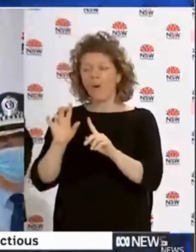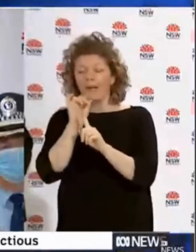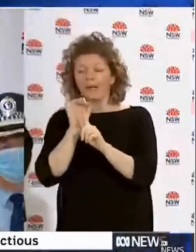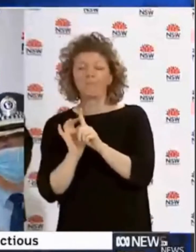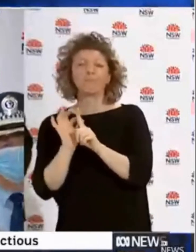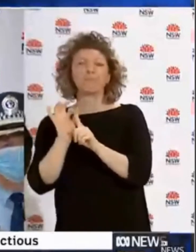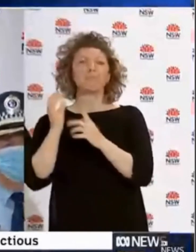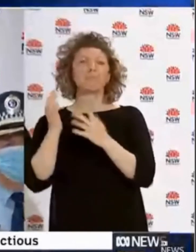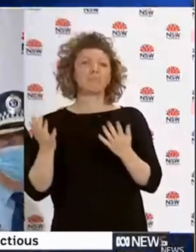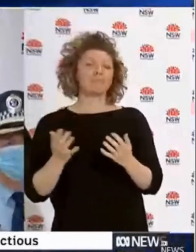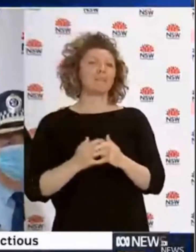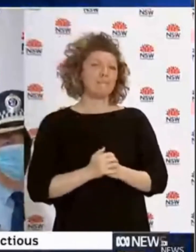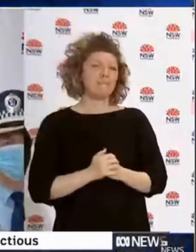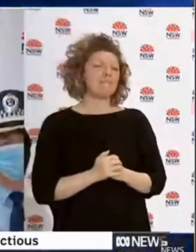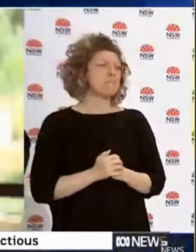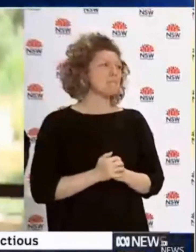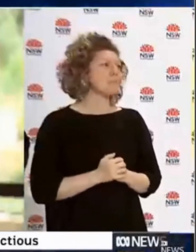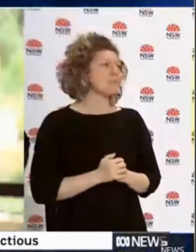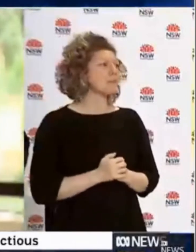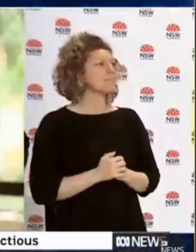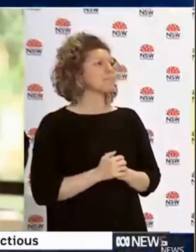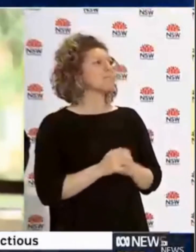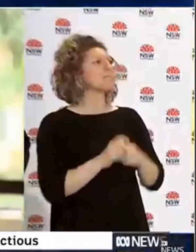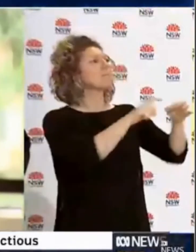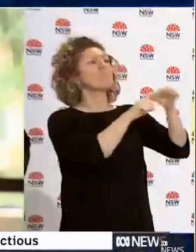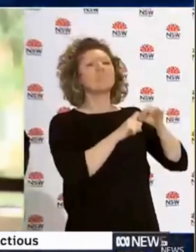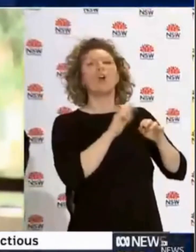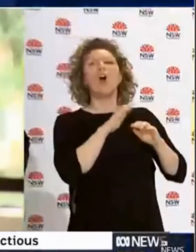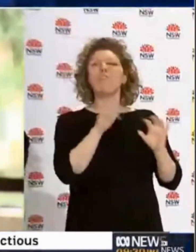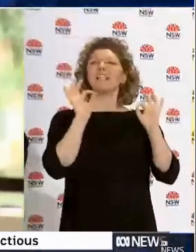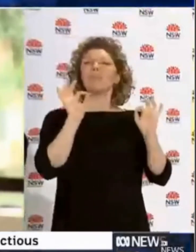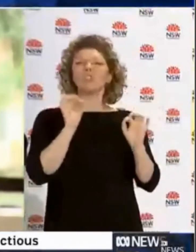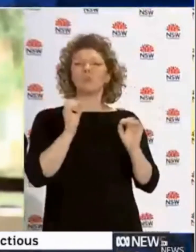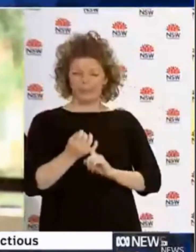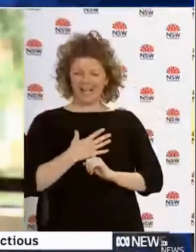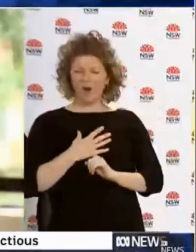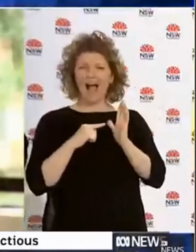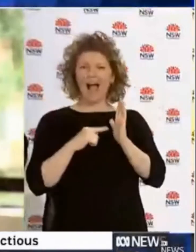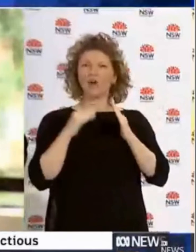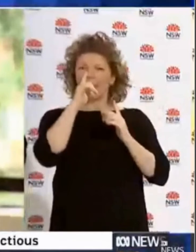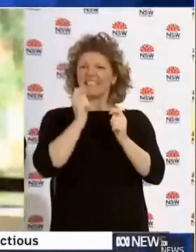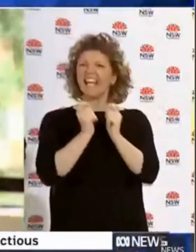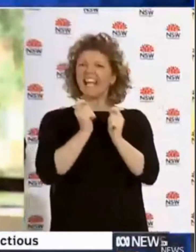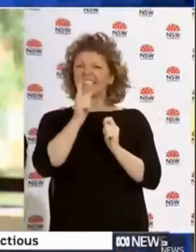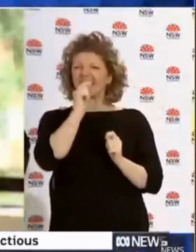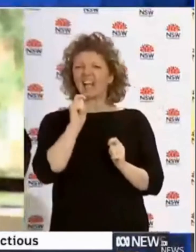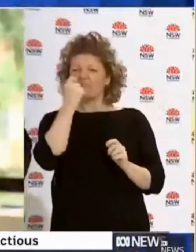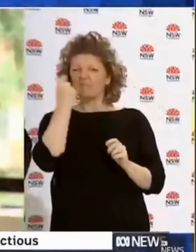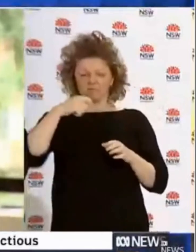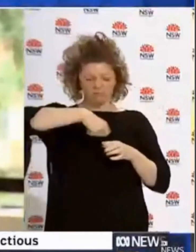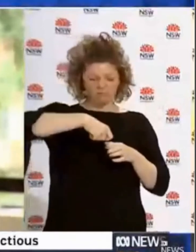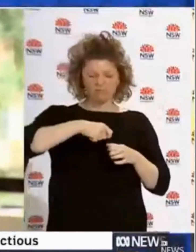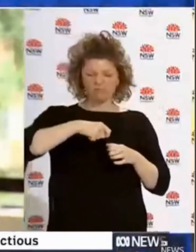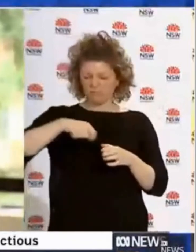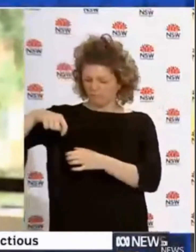The rapid antigen testing for HSC students, has New South Wales Health procured those tests? If so,